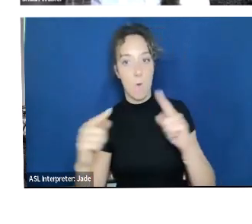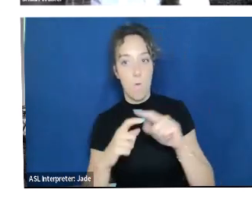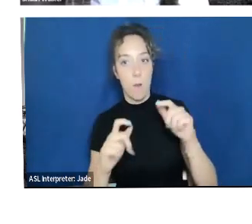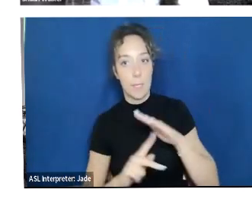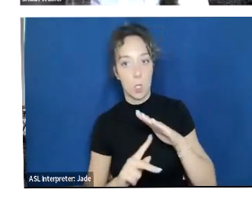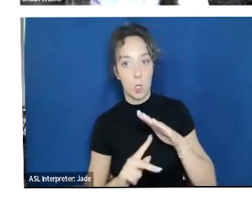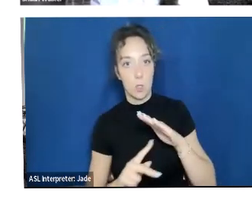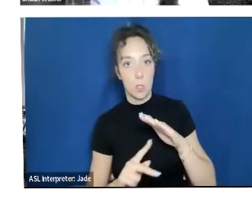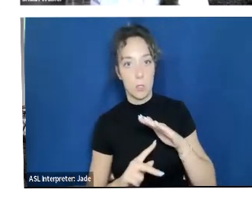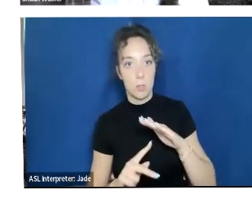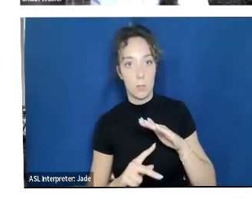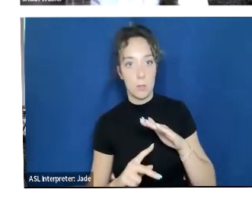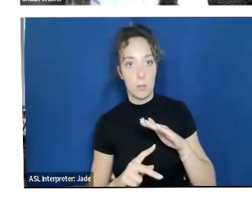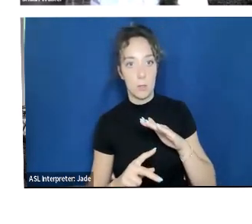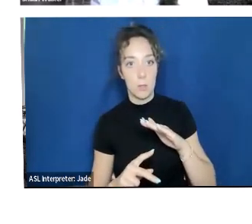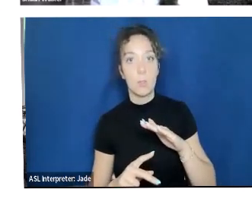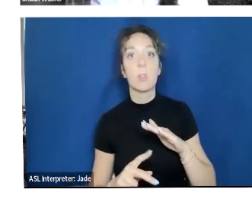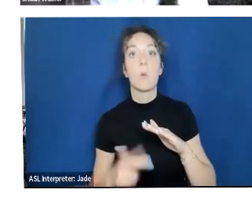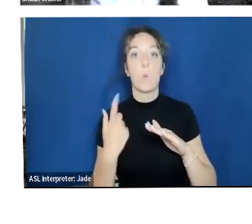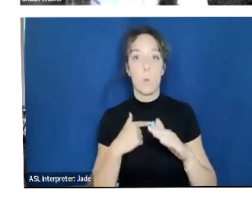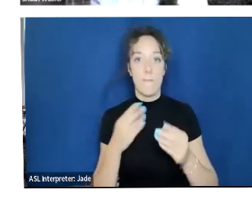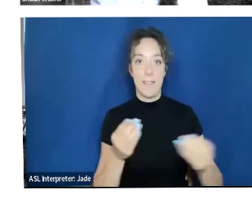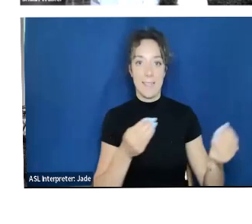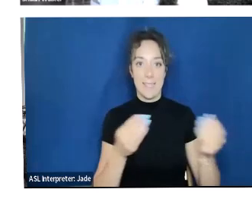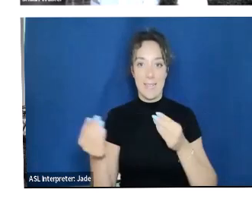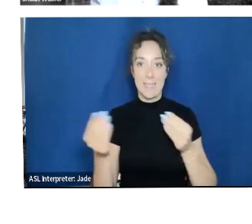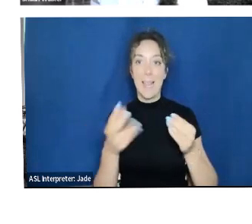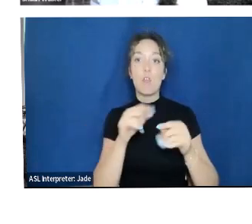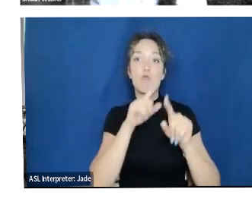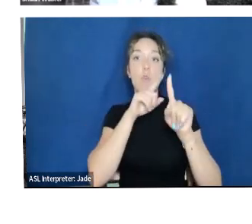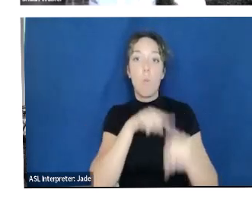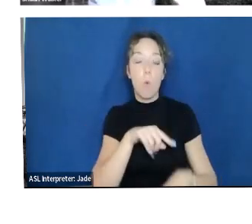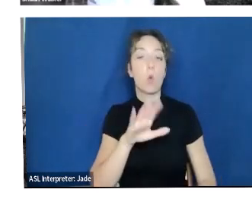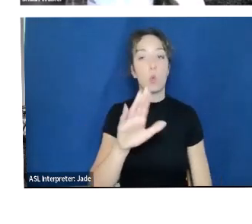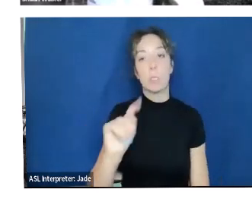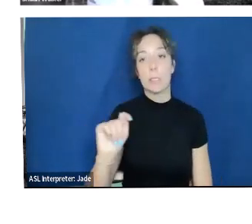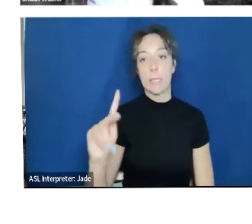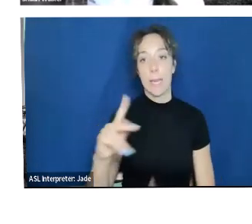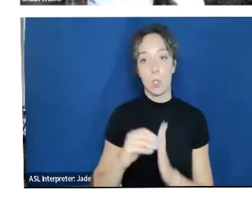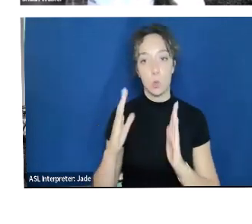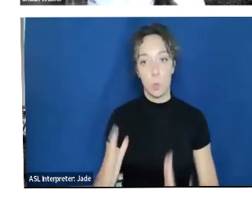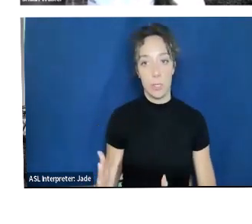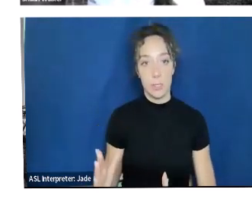to facilitate and the reporting of your TK students.